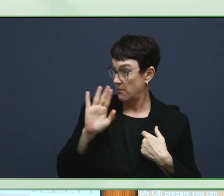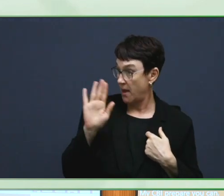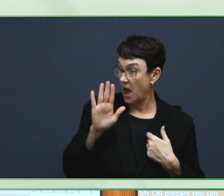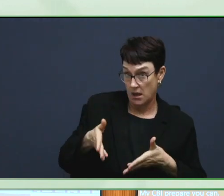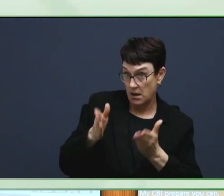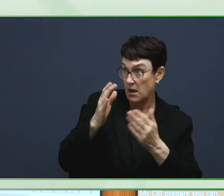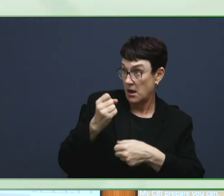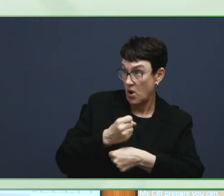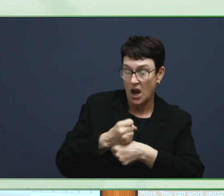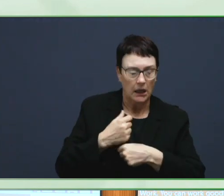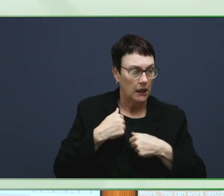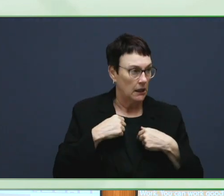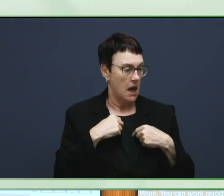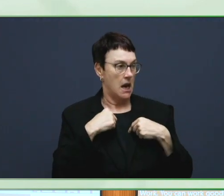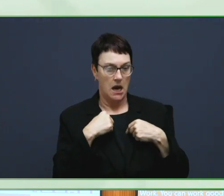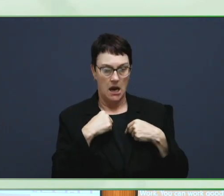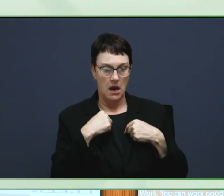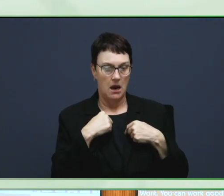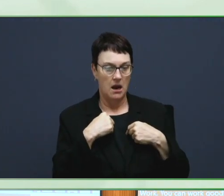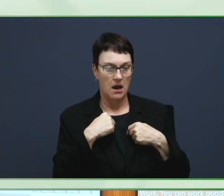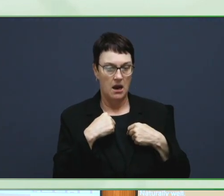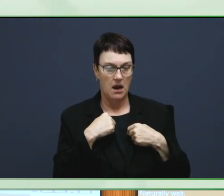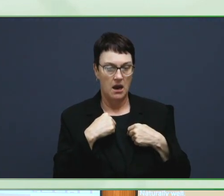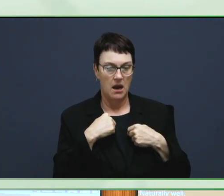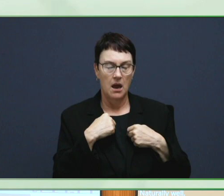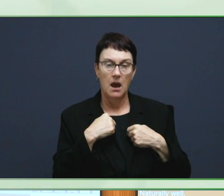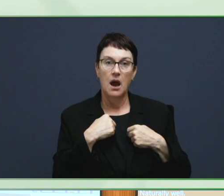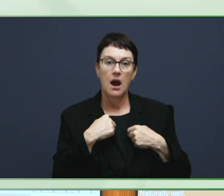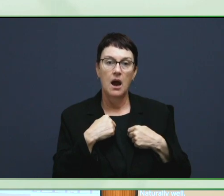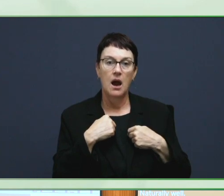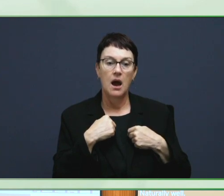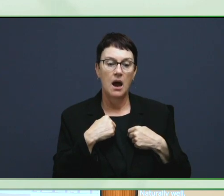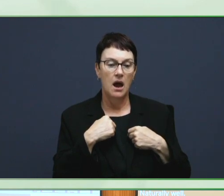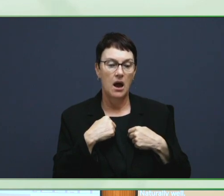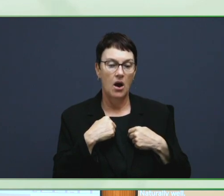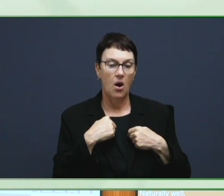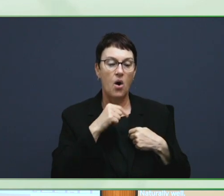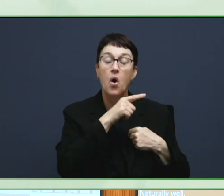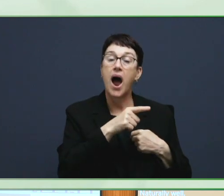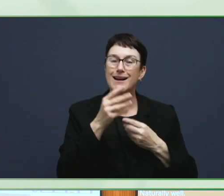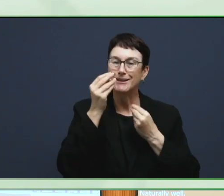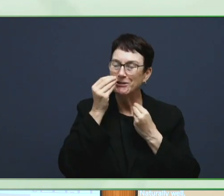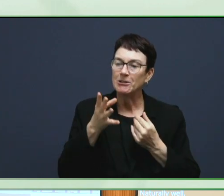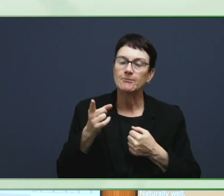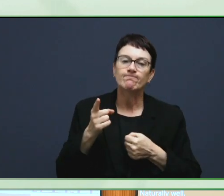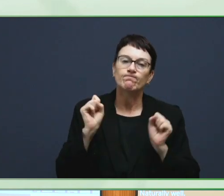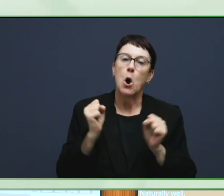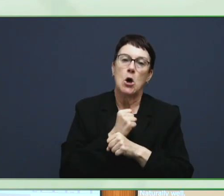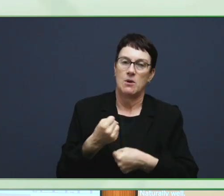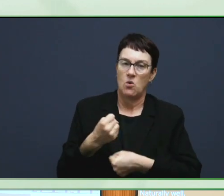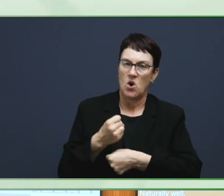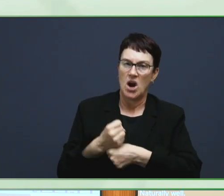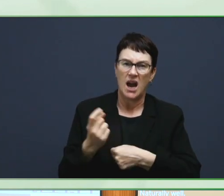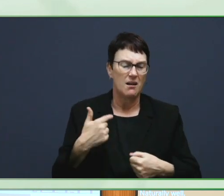Naturally, well, this made me very, very sad, because I had a